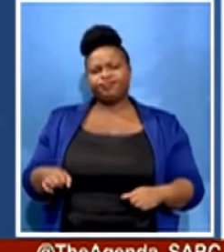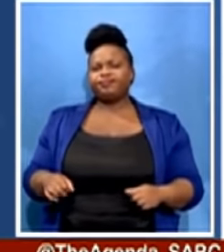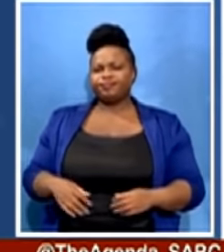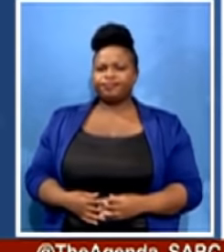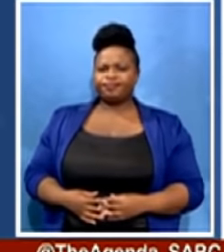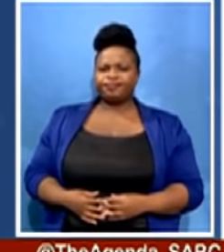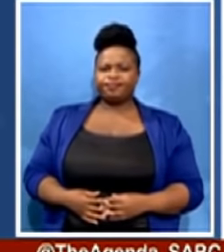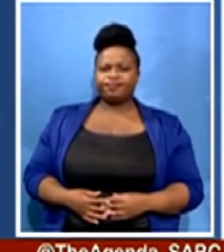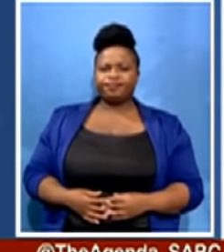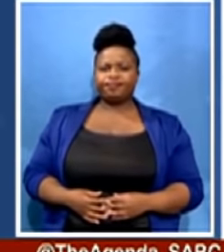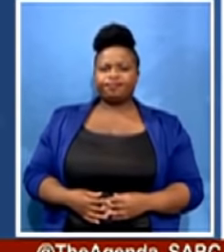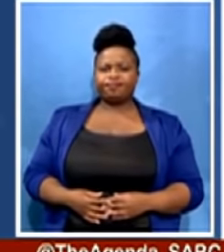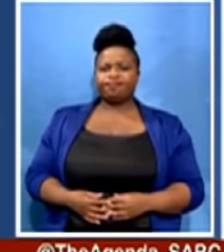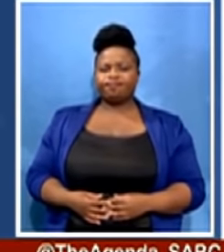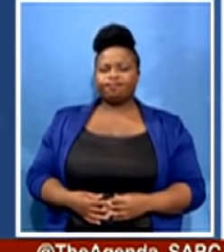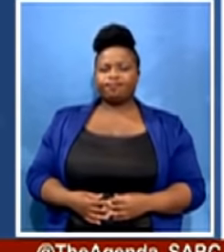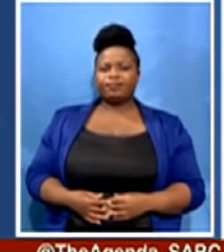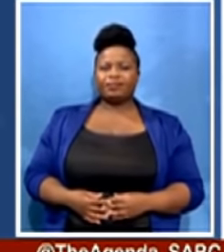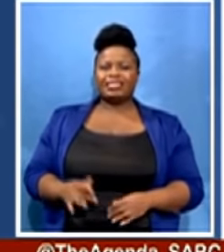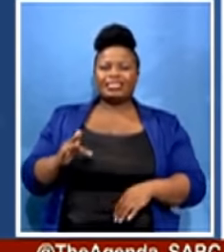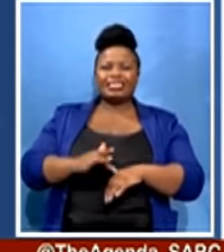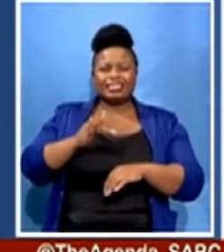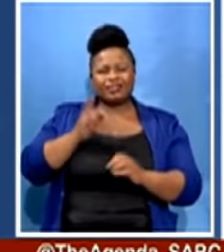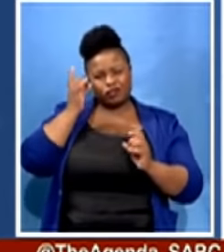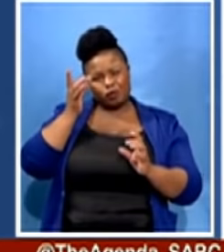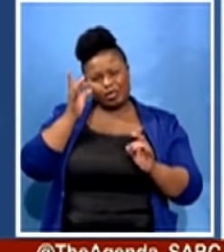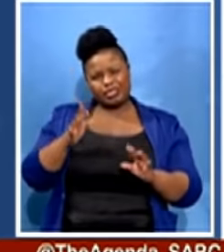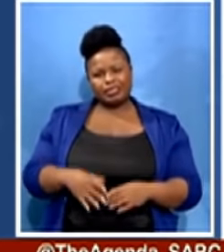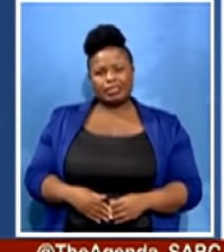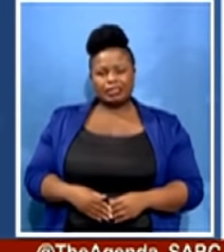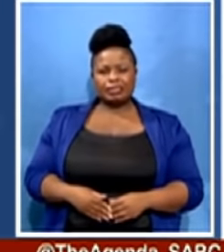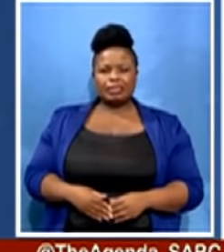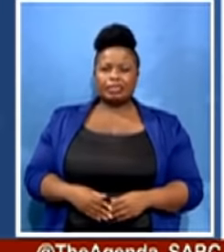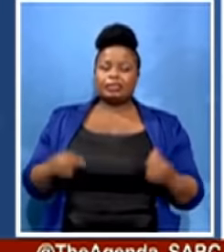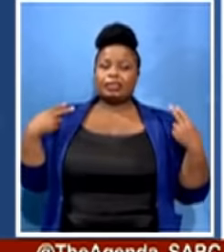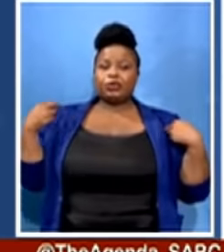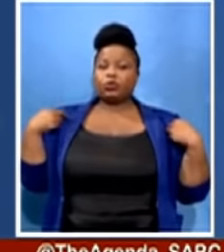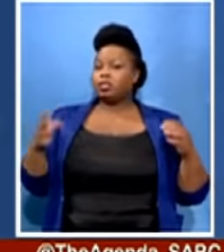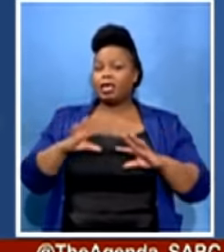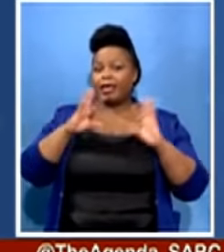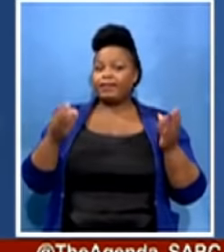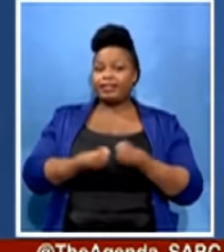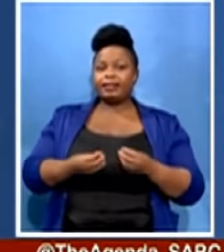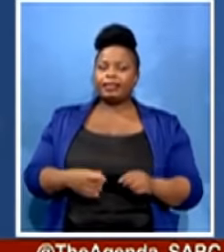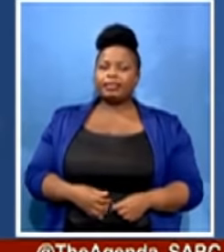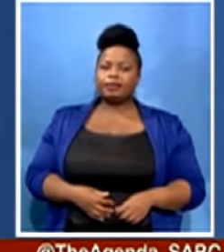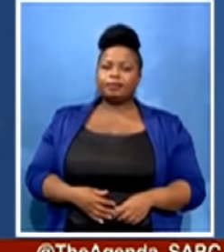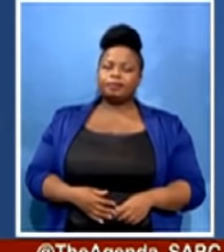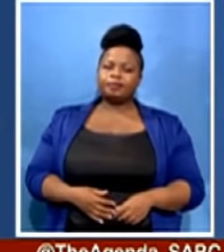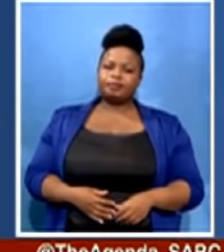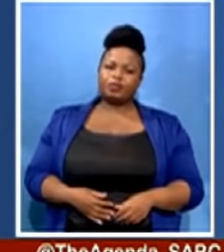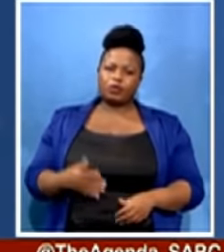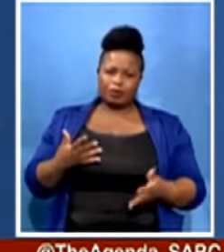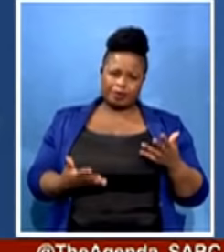security sensitive. There's nothing that is not security sensitive here. Maybe I should come at it at another angle.